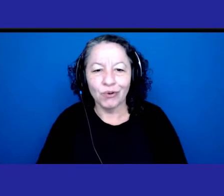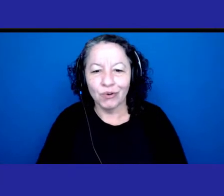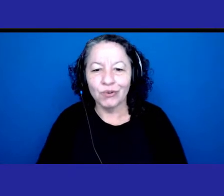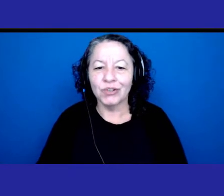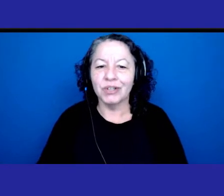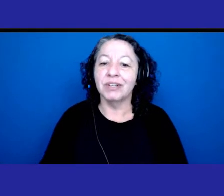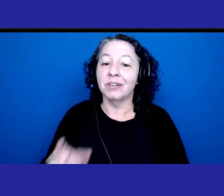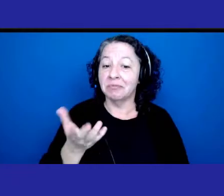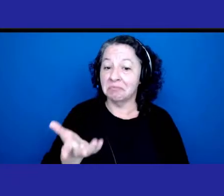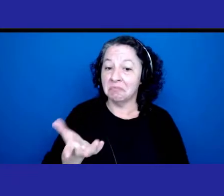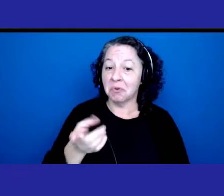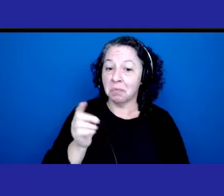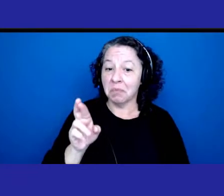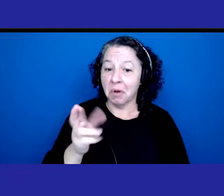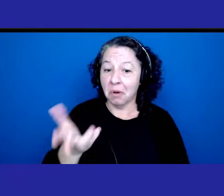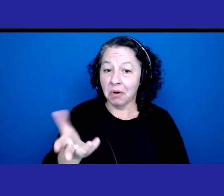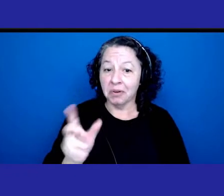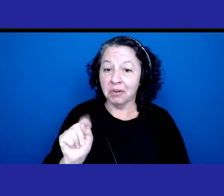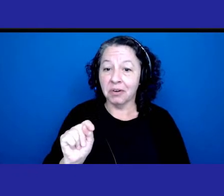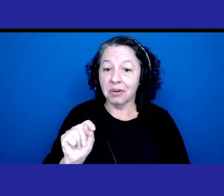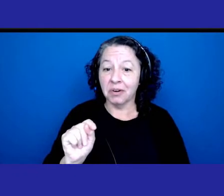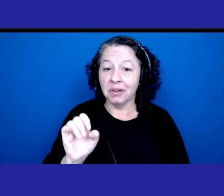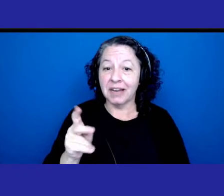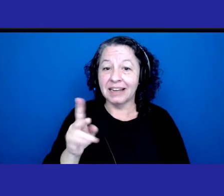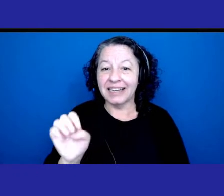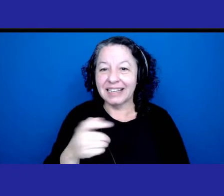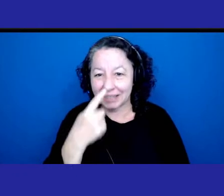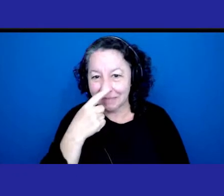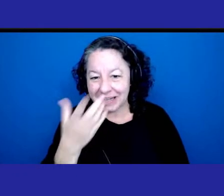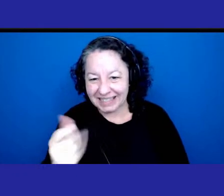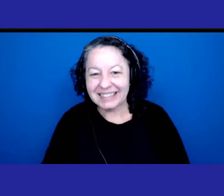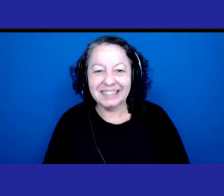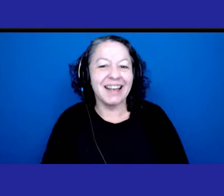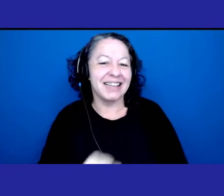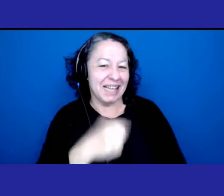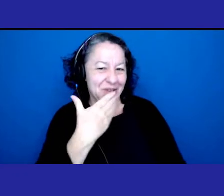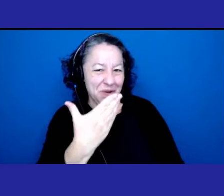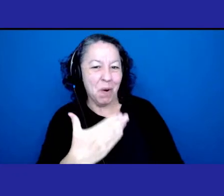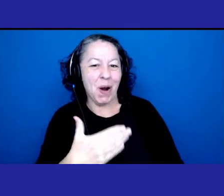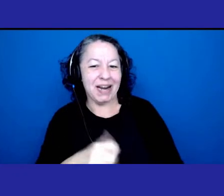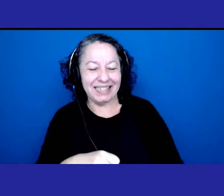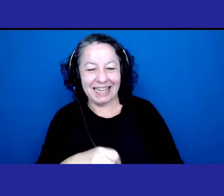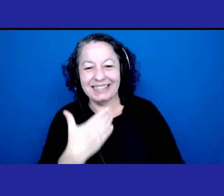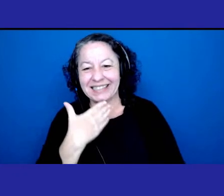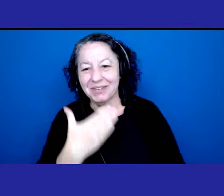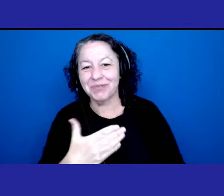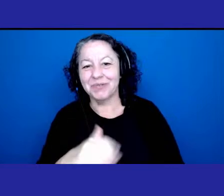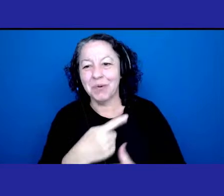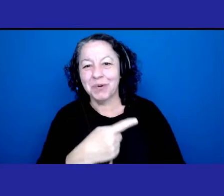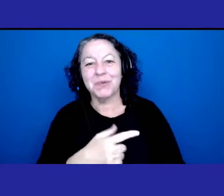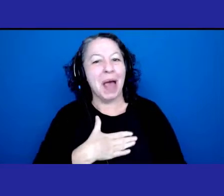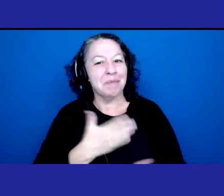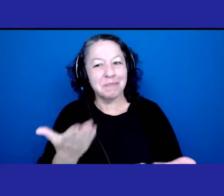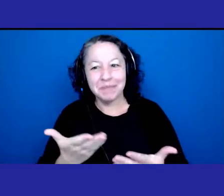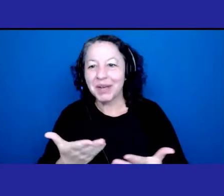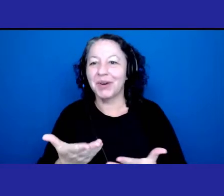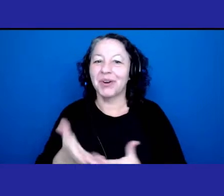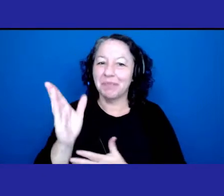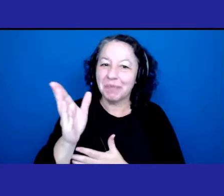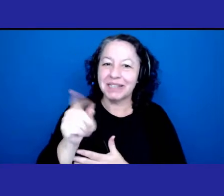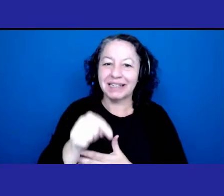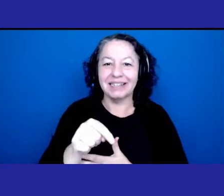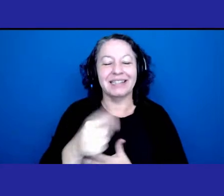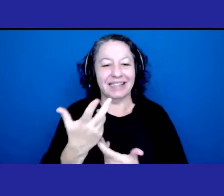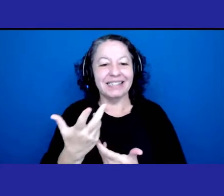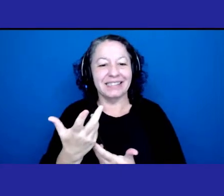you... Yes, thank There you. you are. Good morning. Yes, how are you? We are happy to be here to be presenting this update. So we